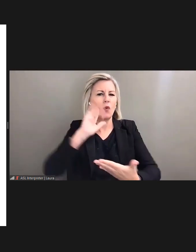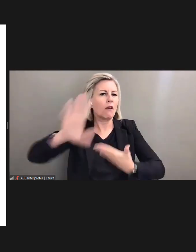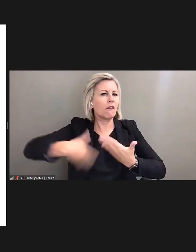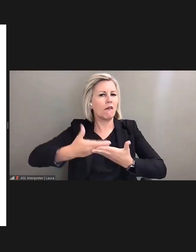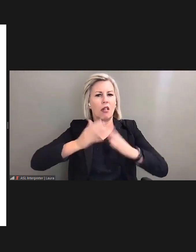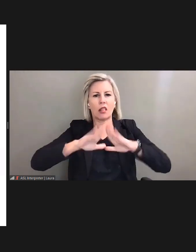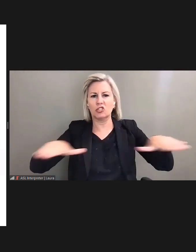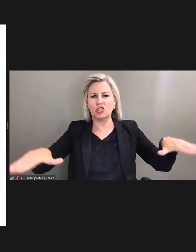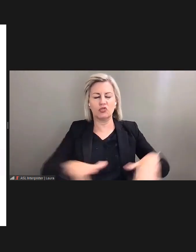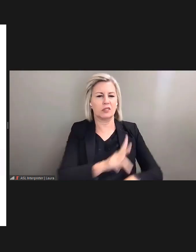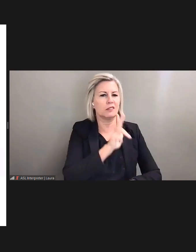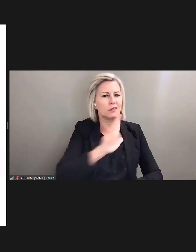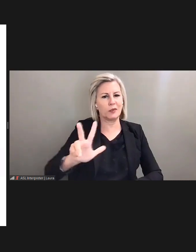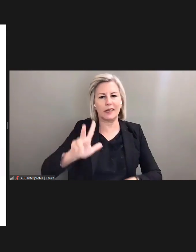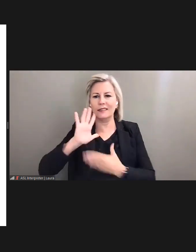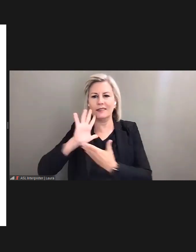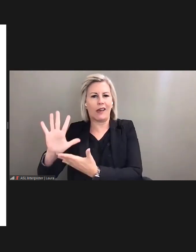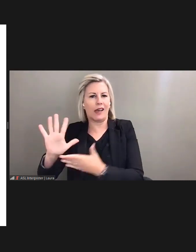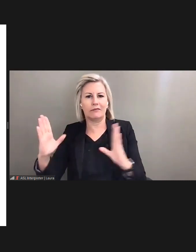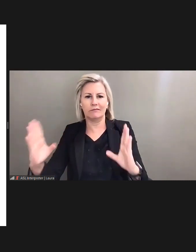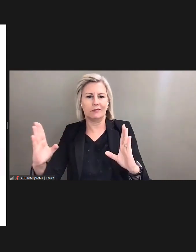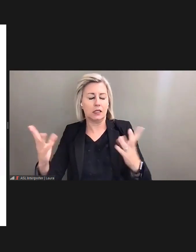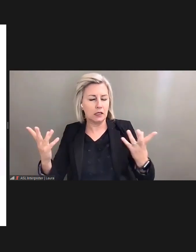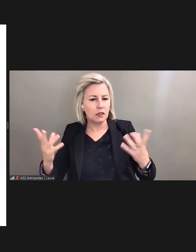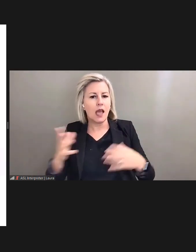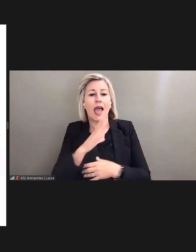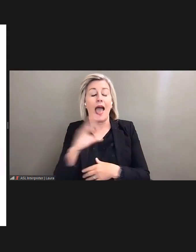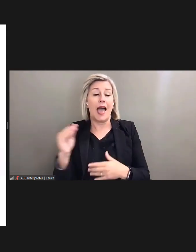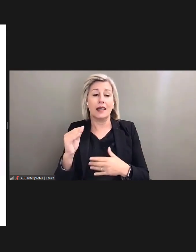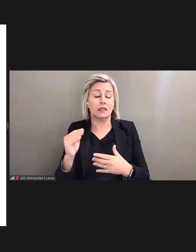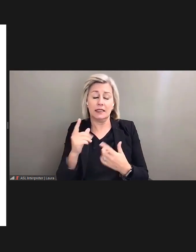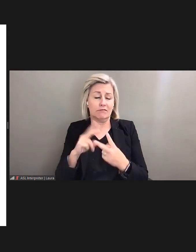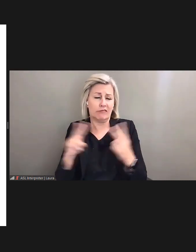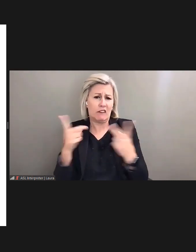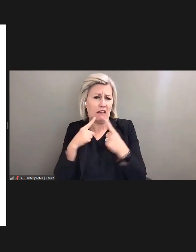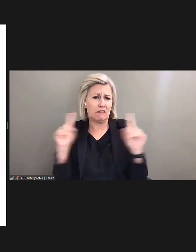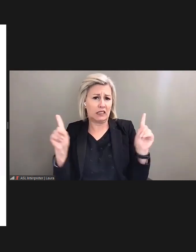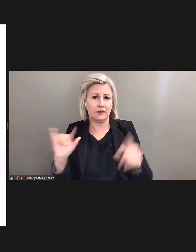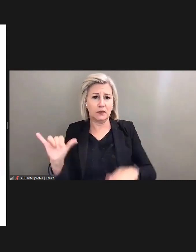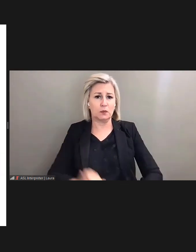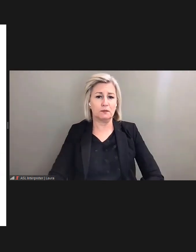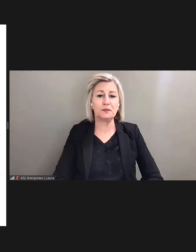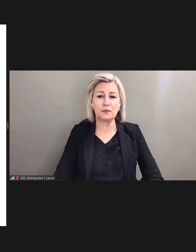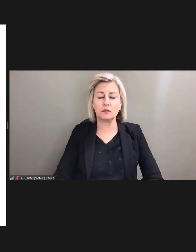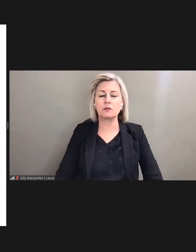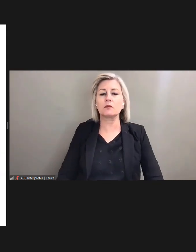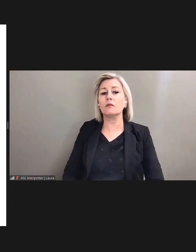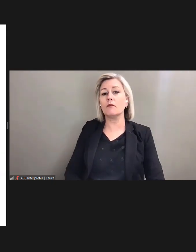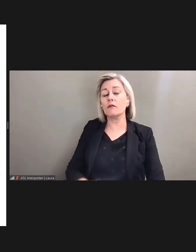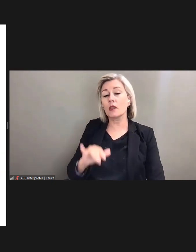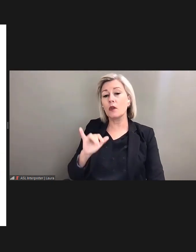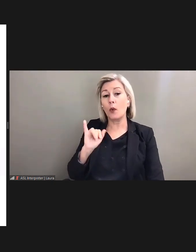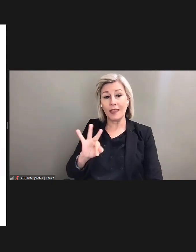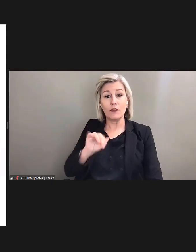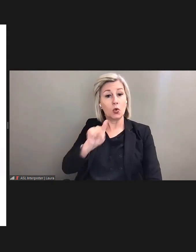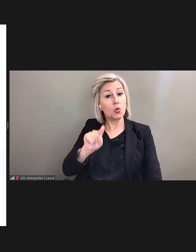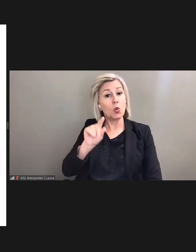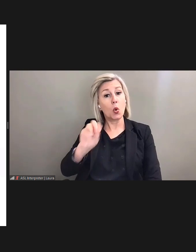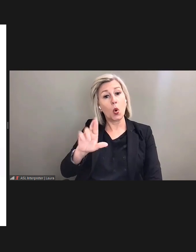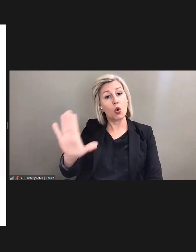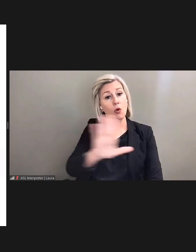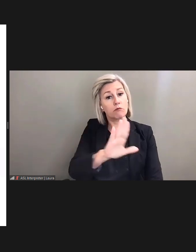in the 3 to 5 age group you'd be screening, and it's equally as effective. So if you or your program